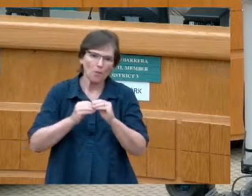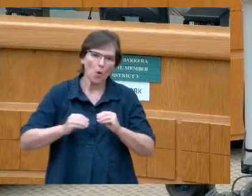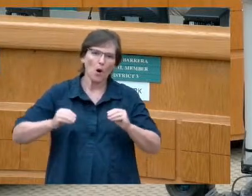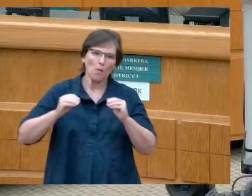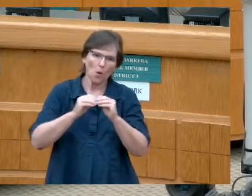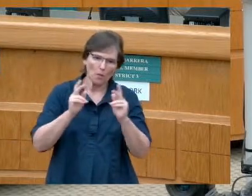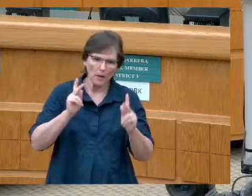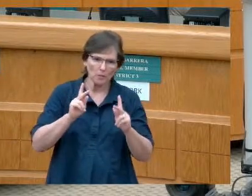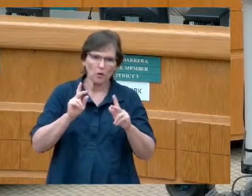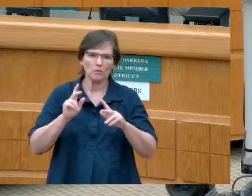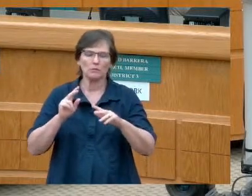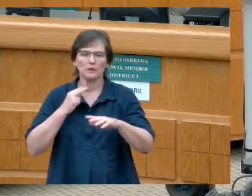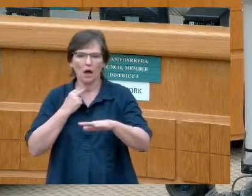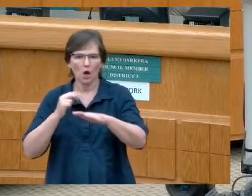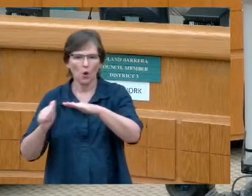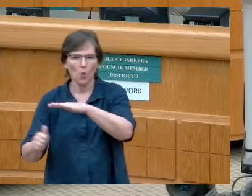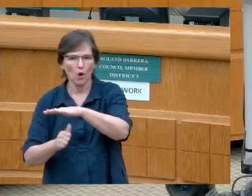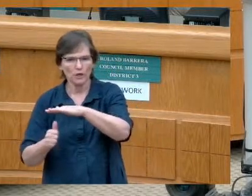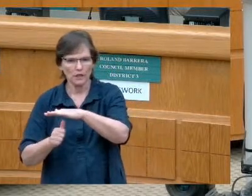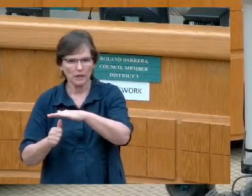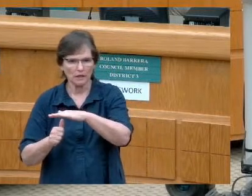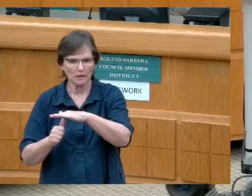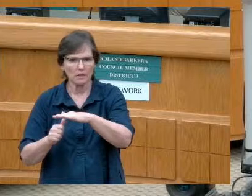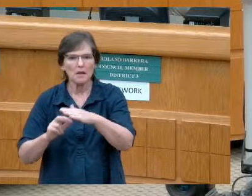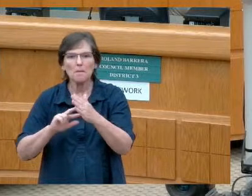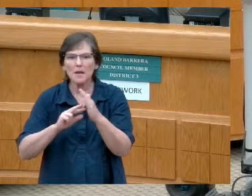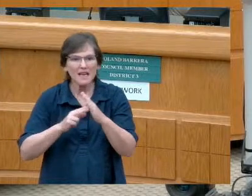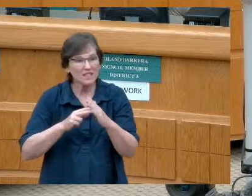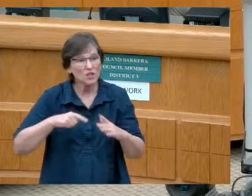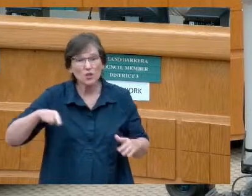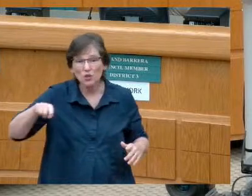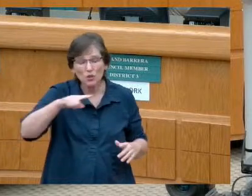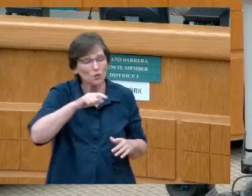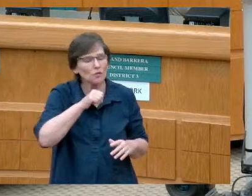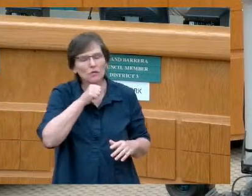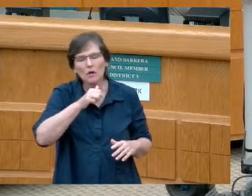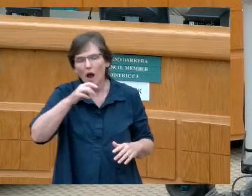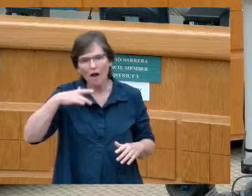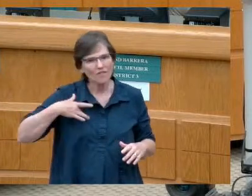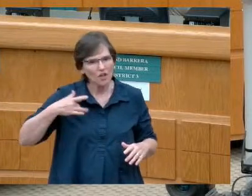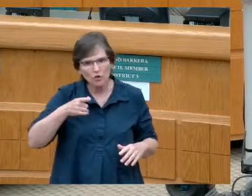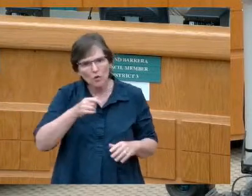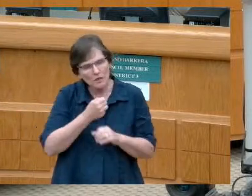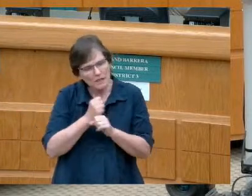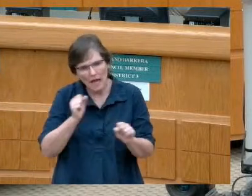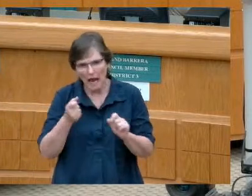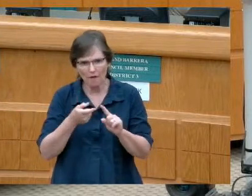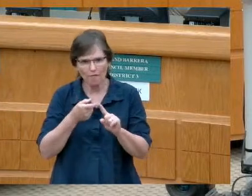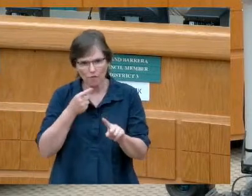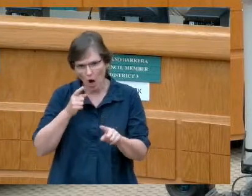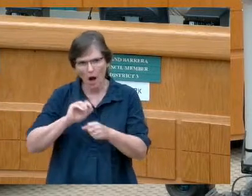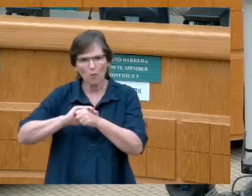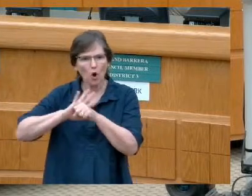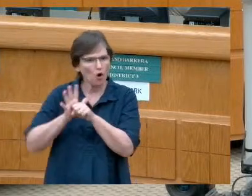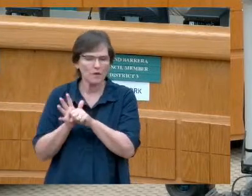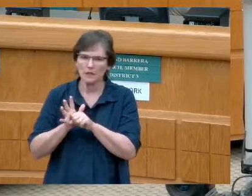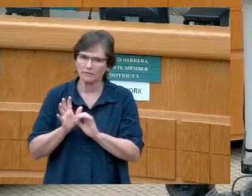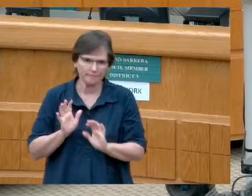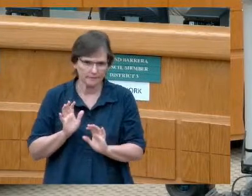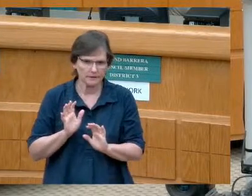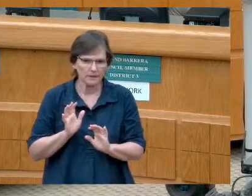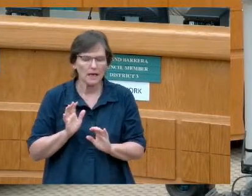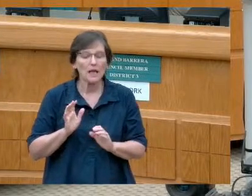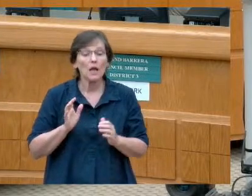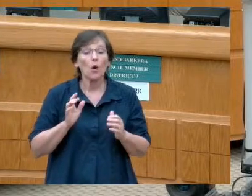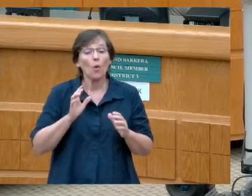to think we are safe from getting COVID-19. What I will say is that the further away from March that we